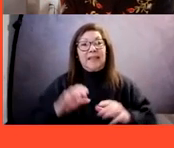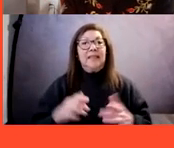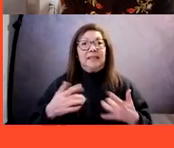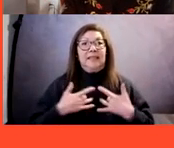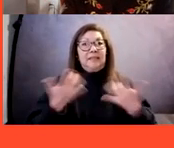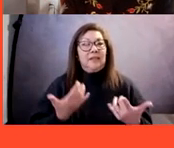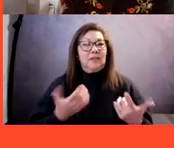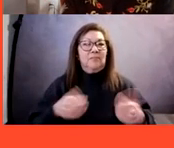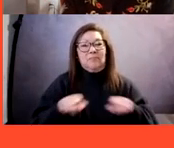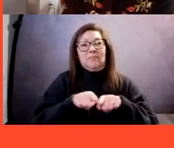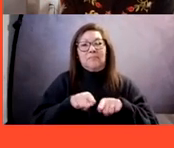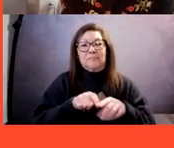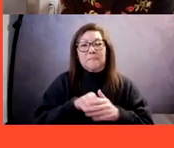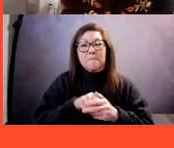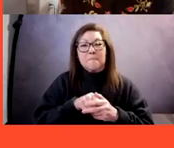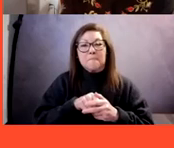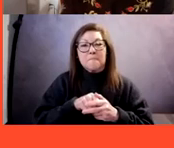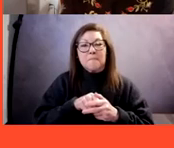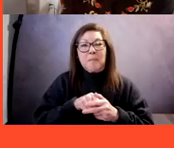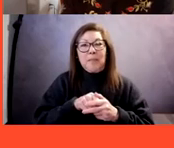also being